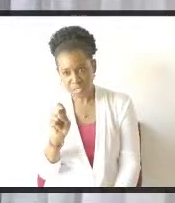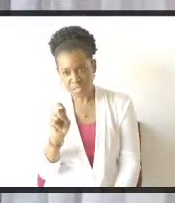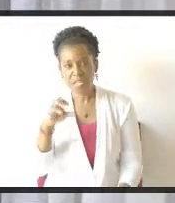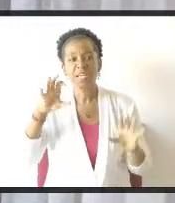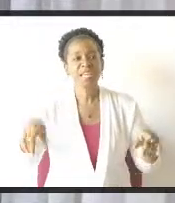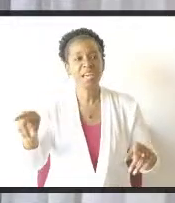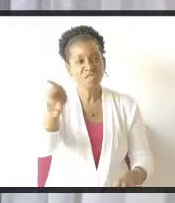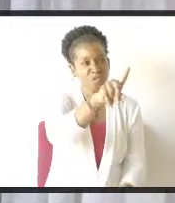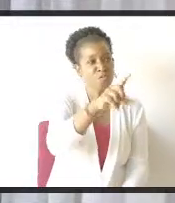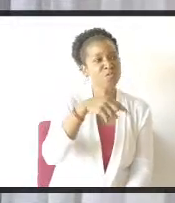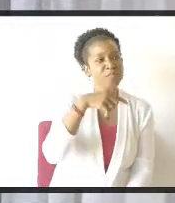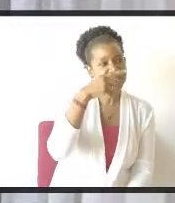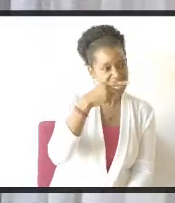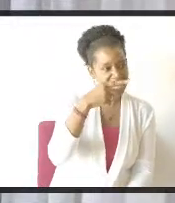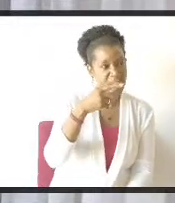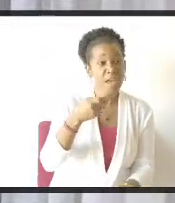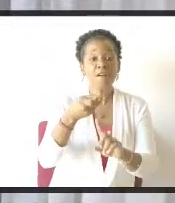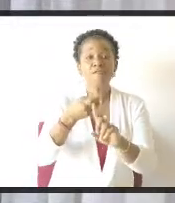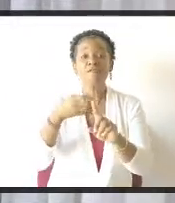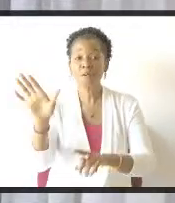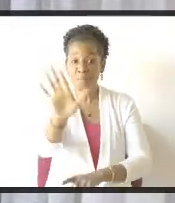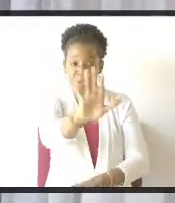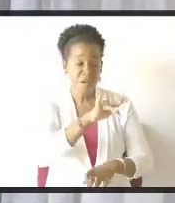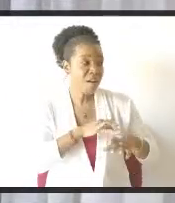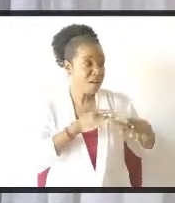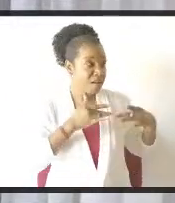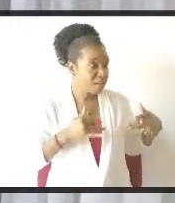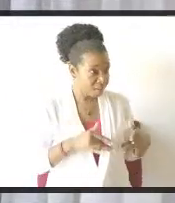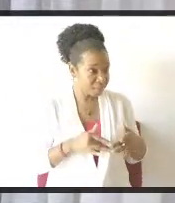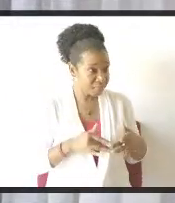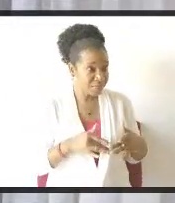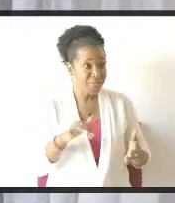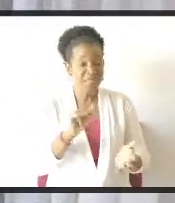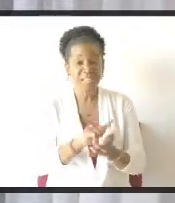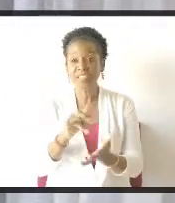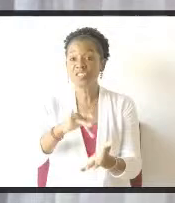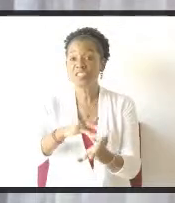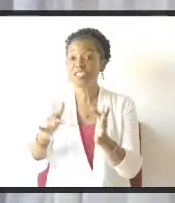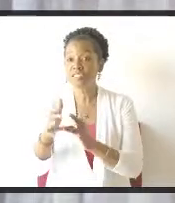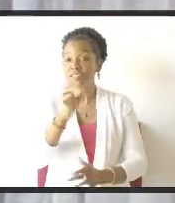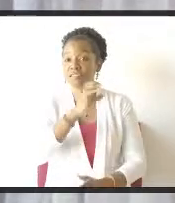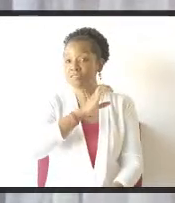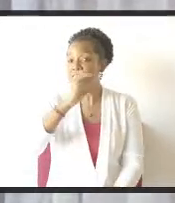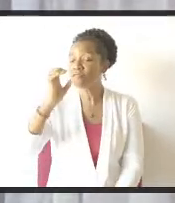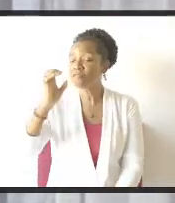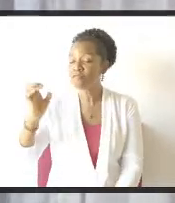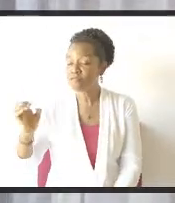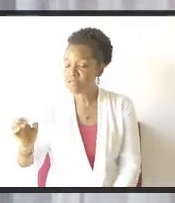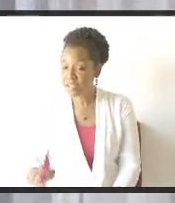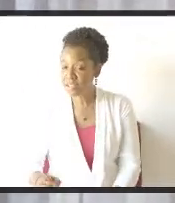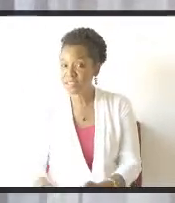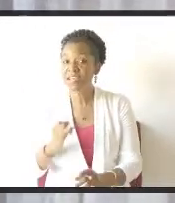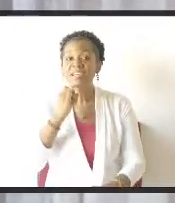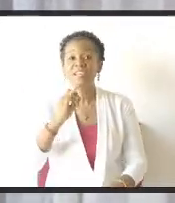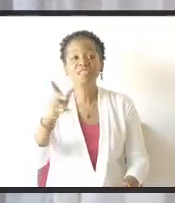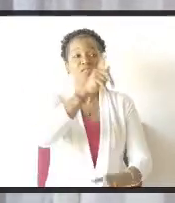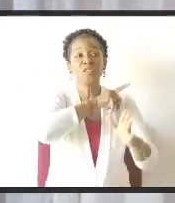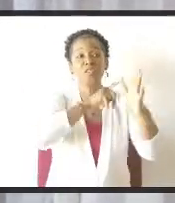Jesus Christ is my Savior and Lord, is living right inside me now, and I know without the shadow of a doubt He should come back